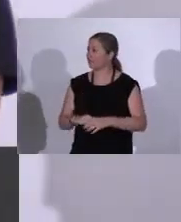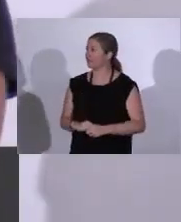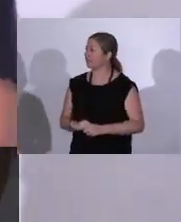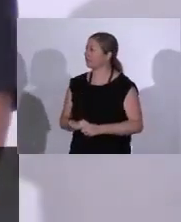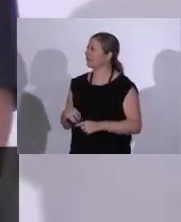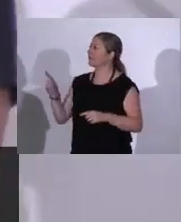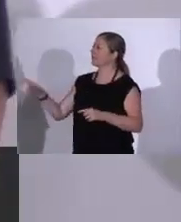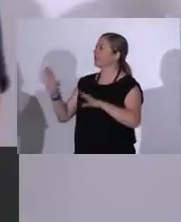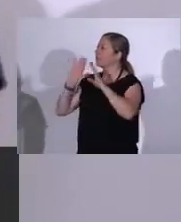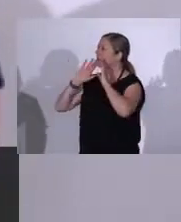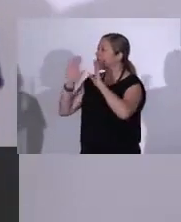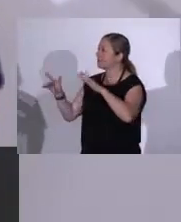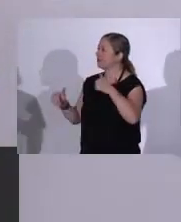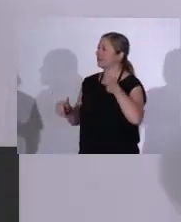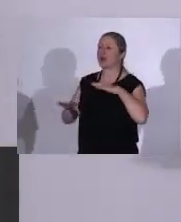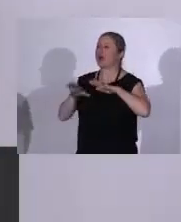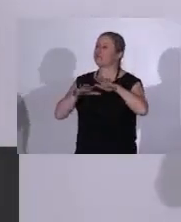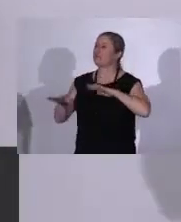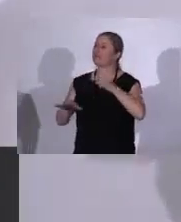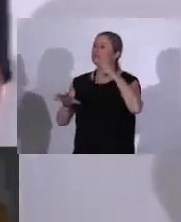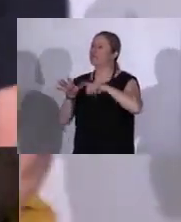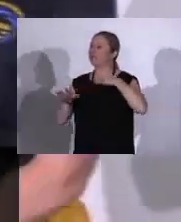thank you. I've been a bit busy the last couple of years.